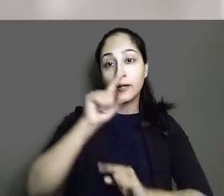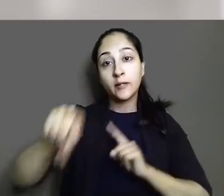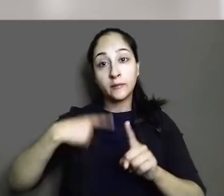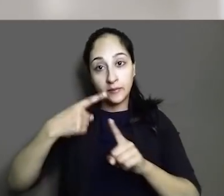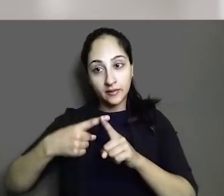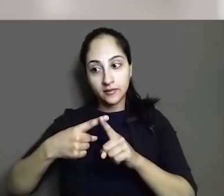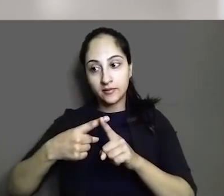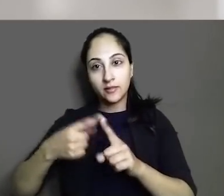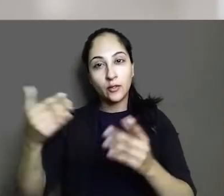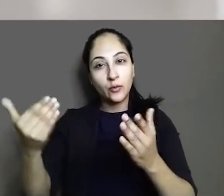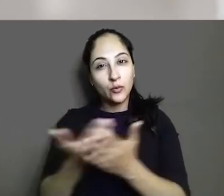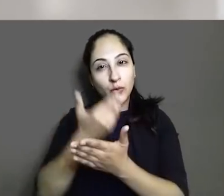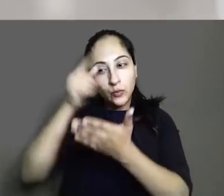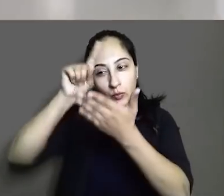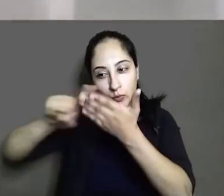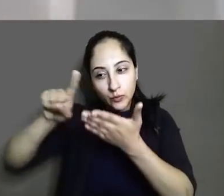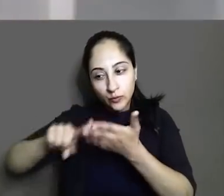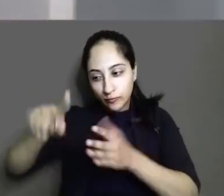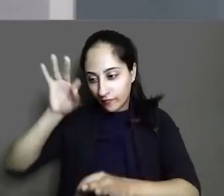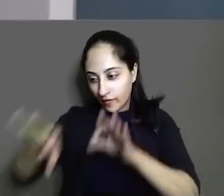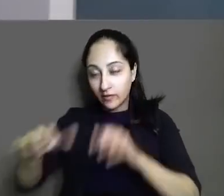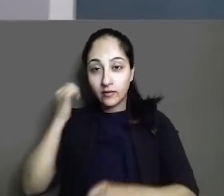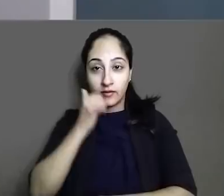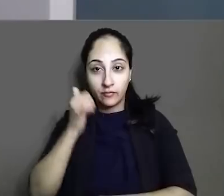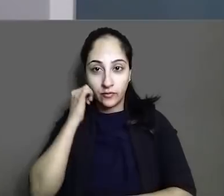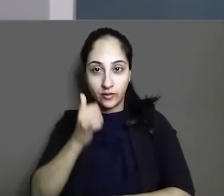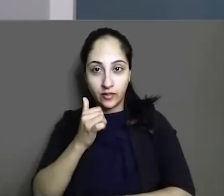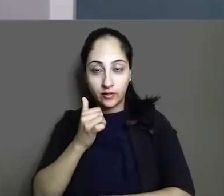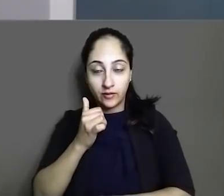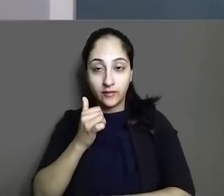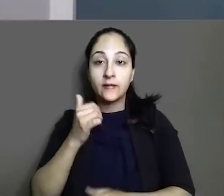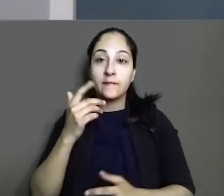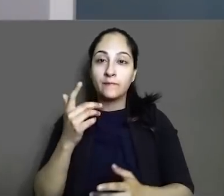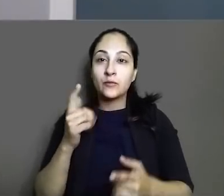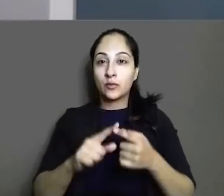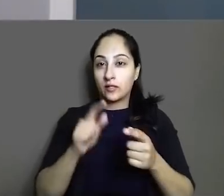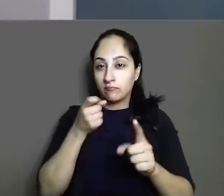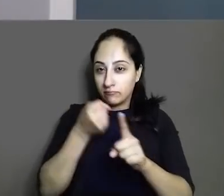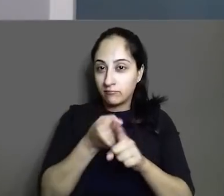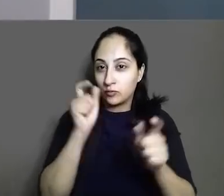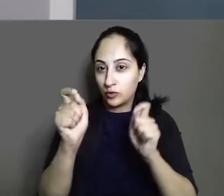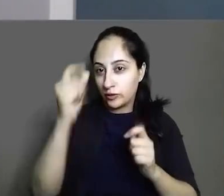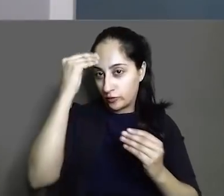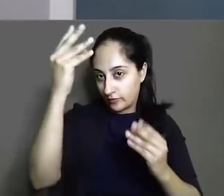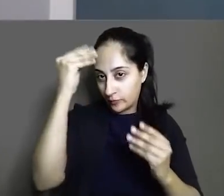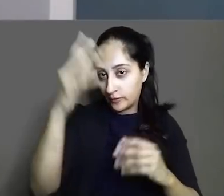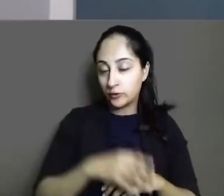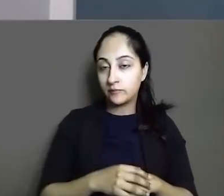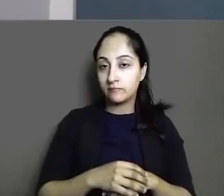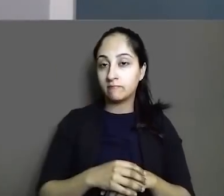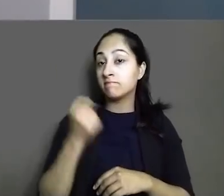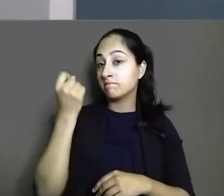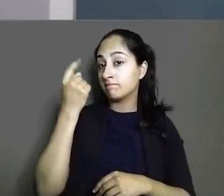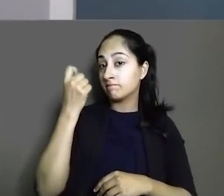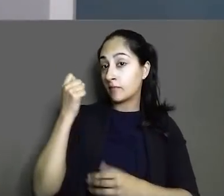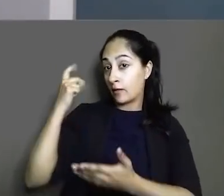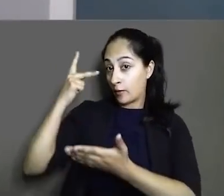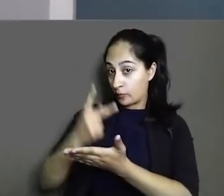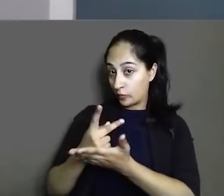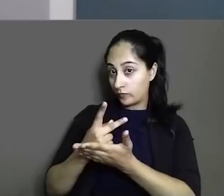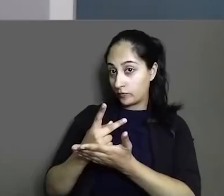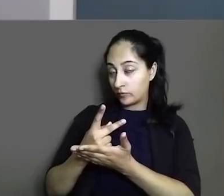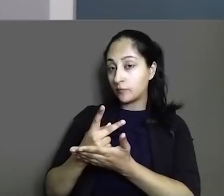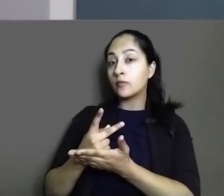doses. But, because we don't have enough vaccine for everyone yet, we've been looking at the evidence to see if we can